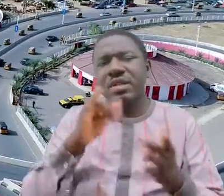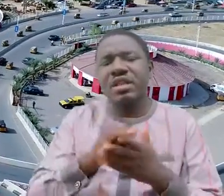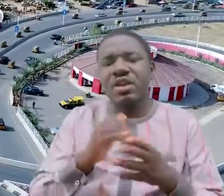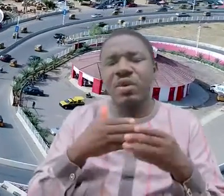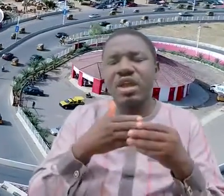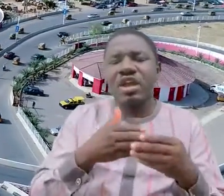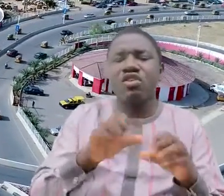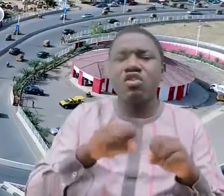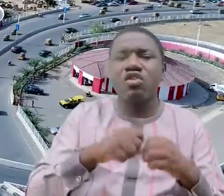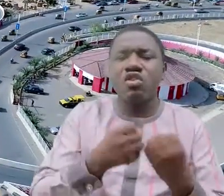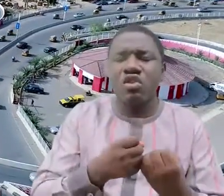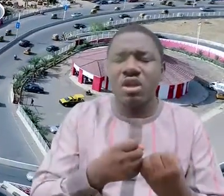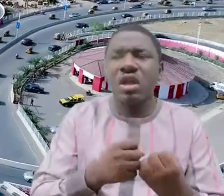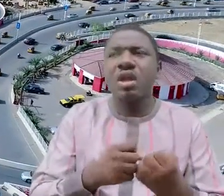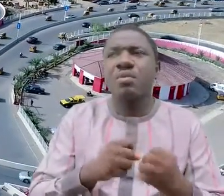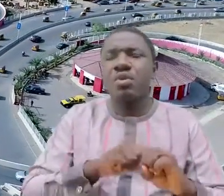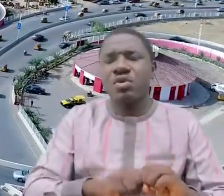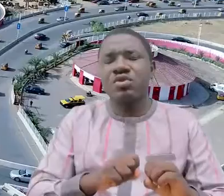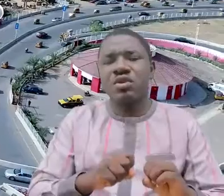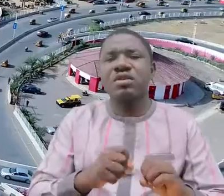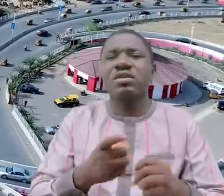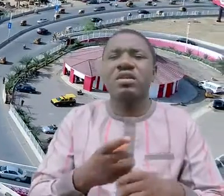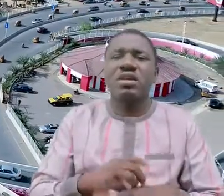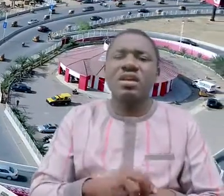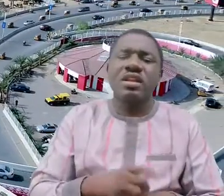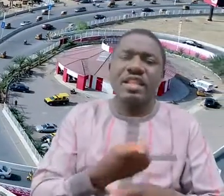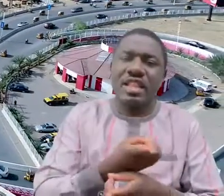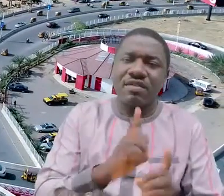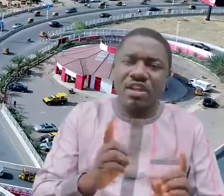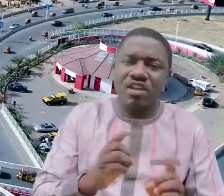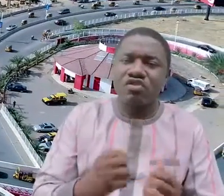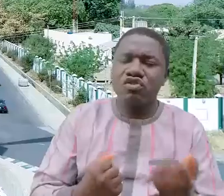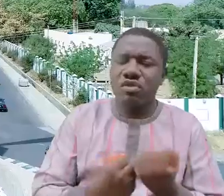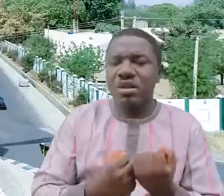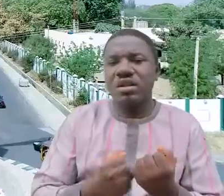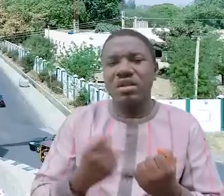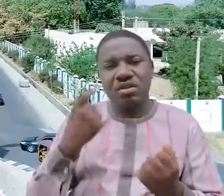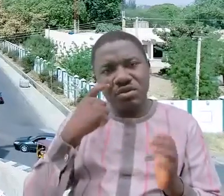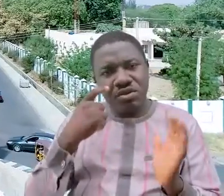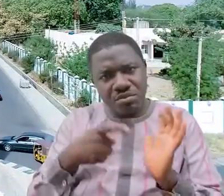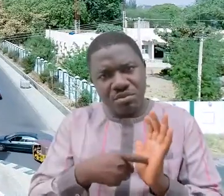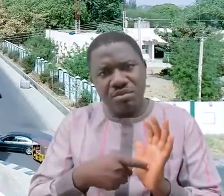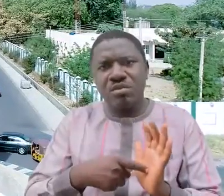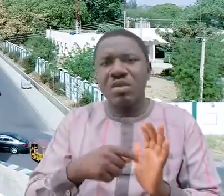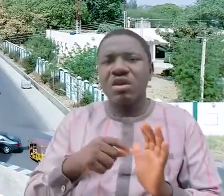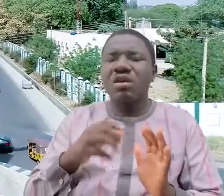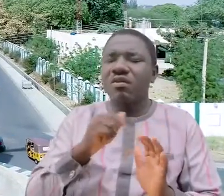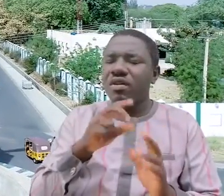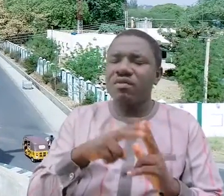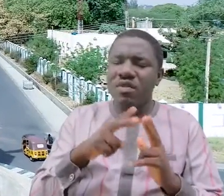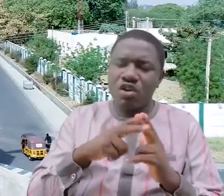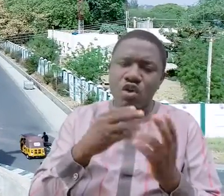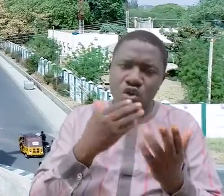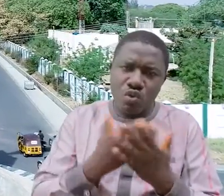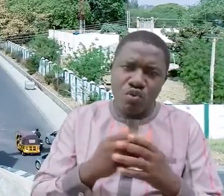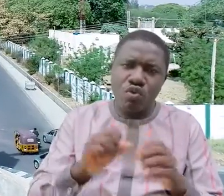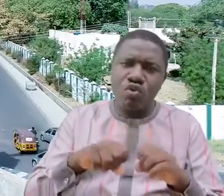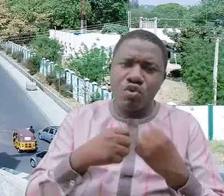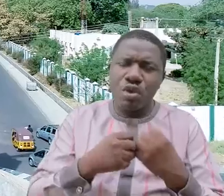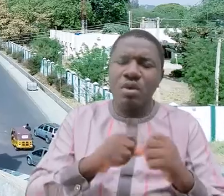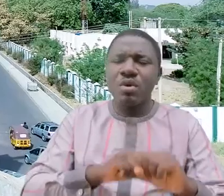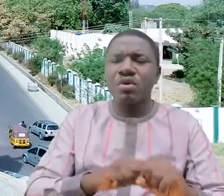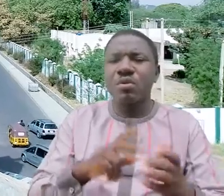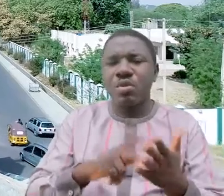it is expected it to guide social protection policy delivery and support the realization of the